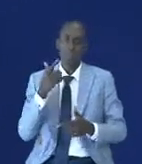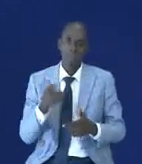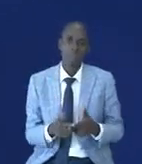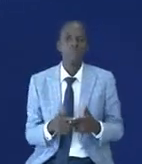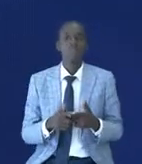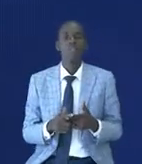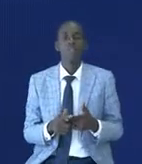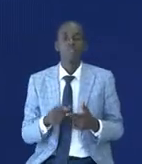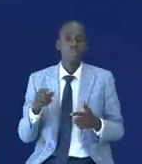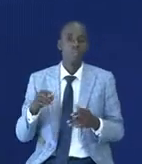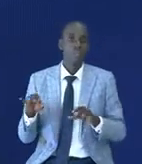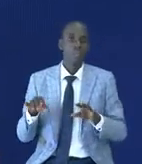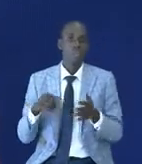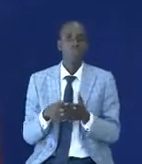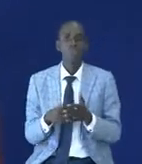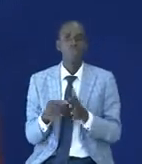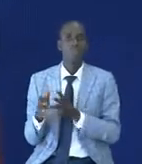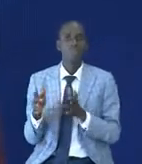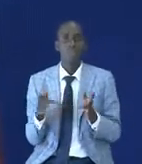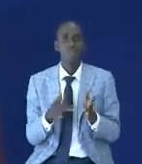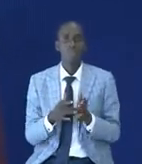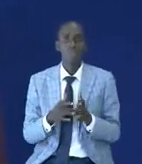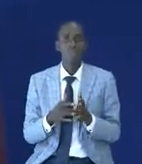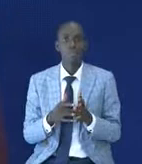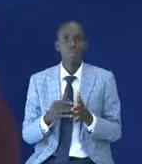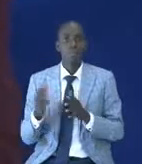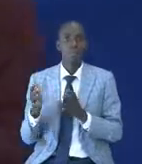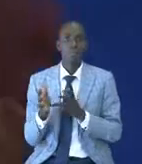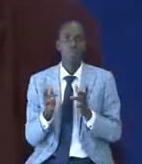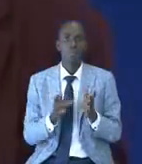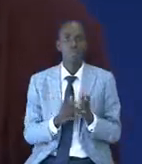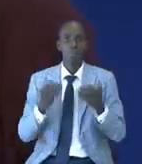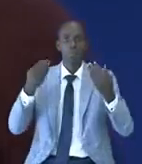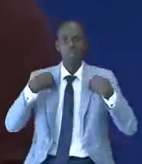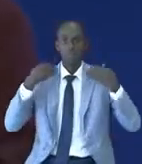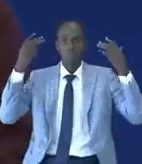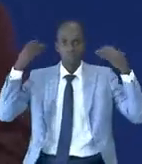came Jesus forth wearing the crown of thorns and